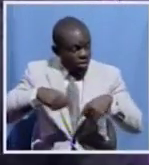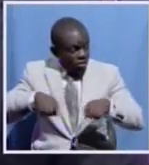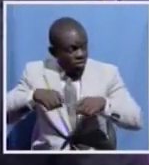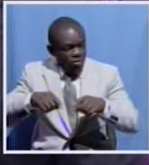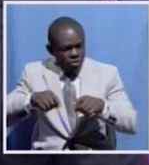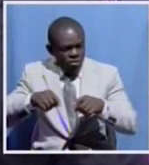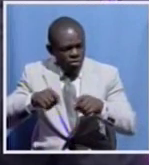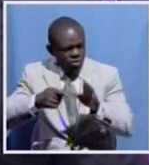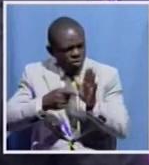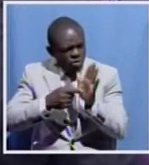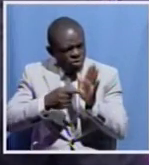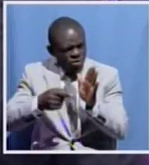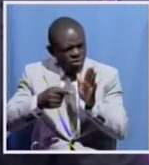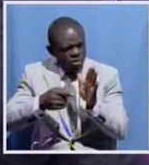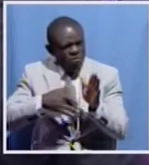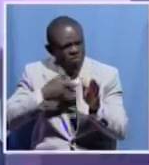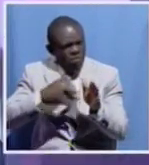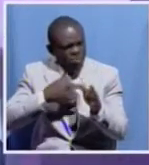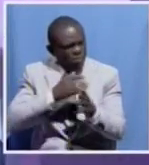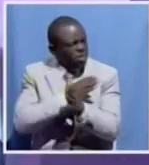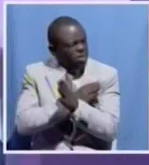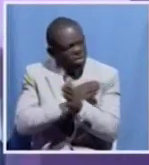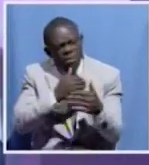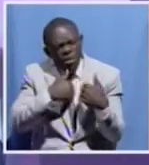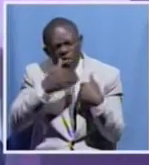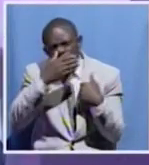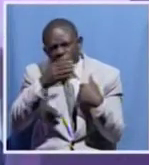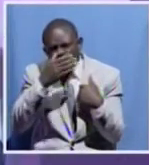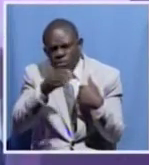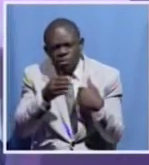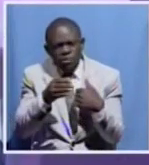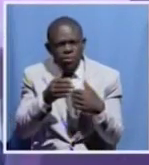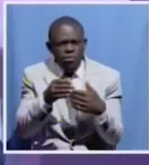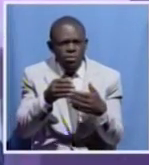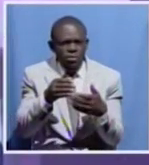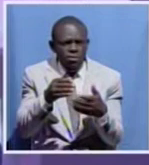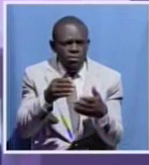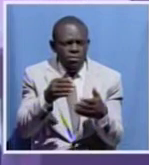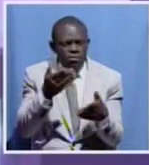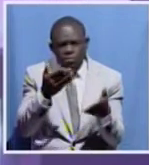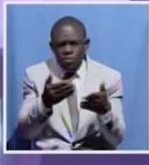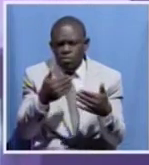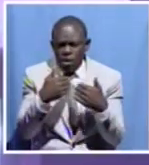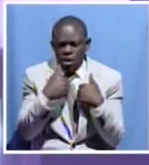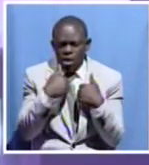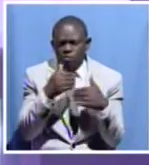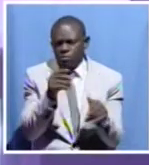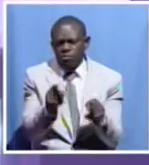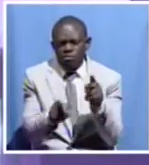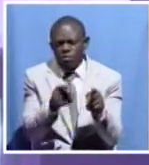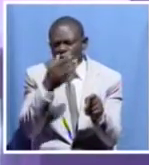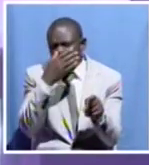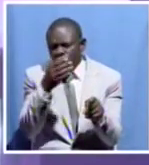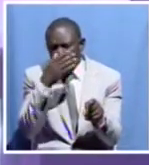corruption, lack of action thereof on these issues, and where probably corrupt people or elements are treated